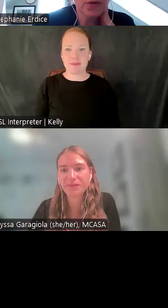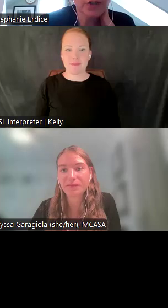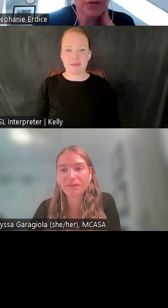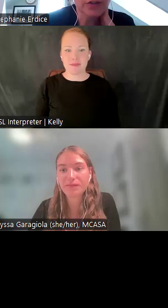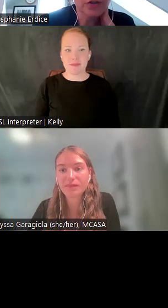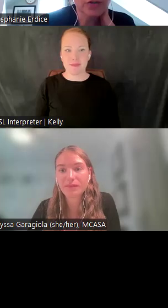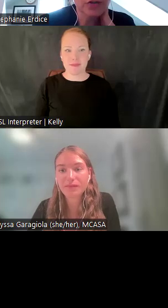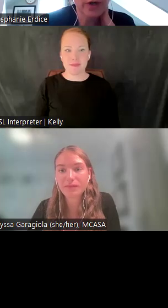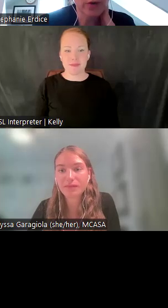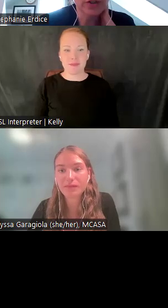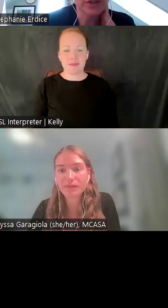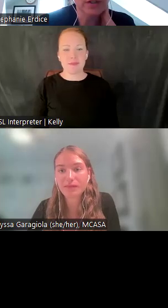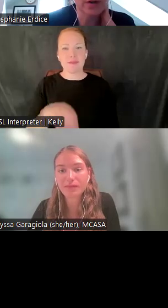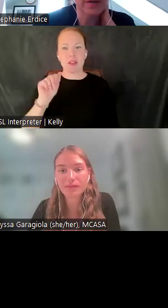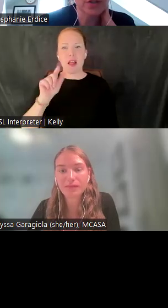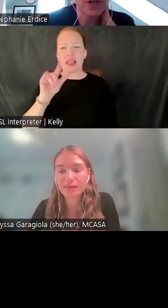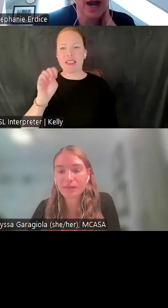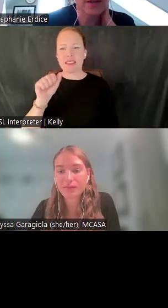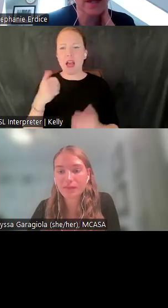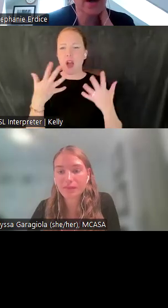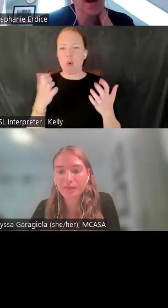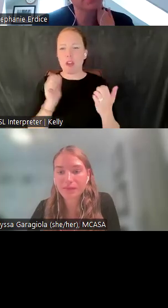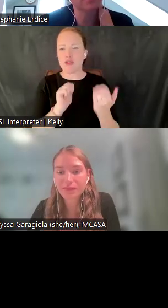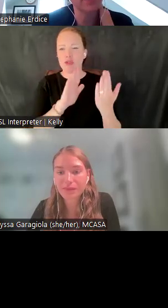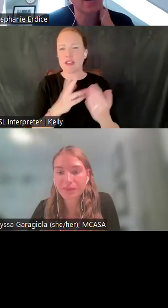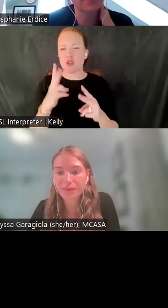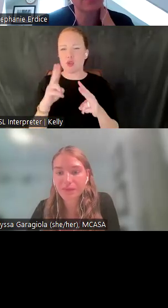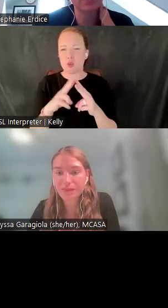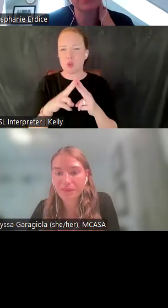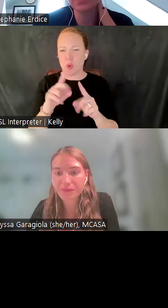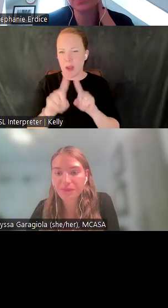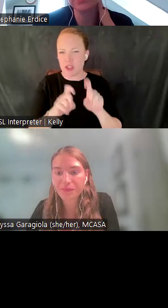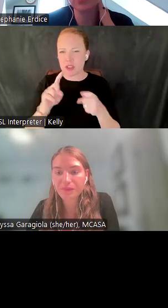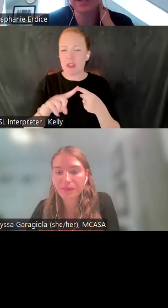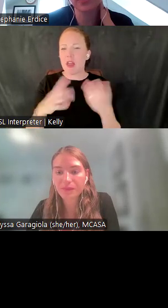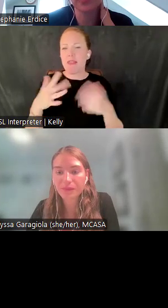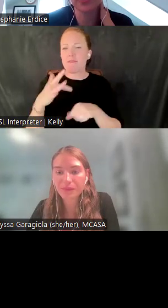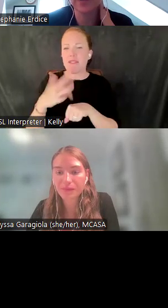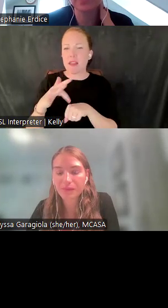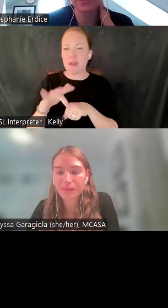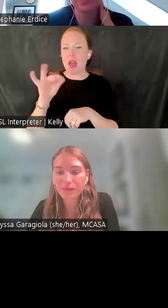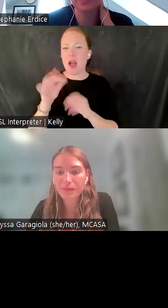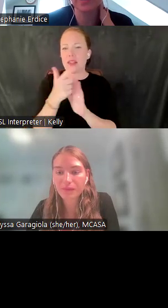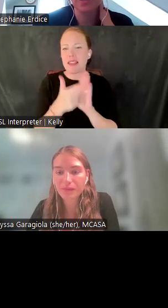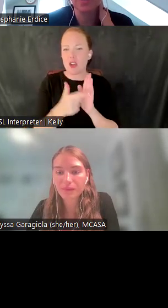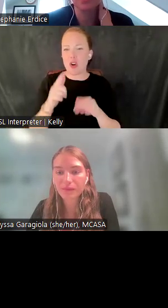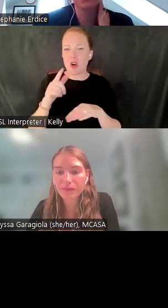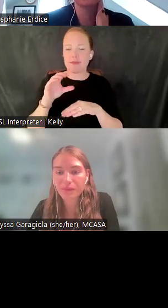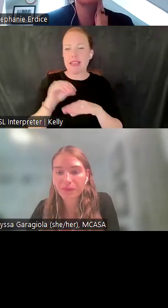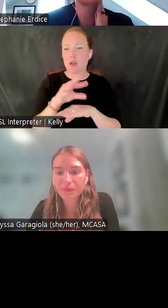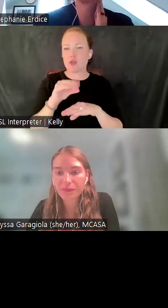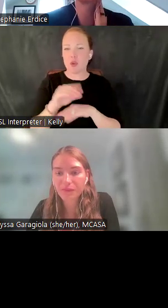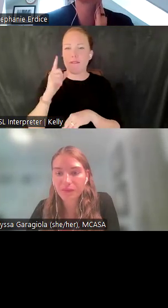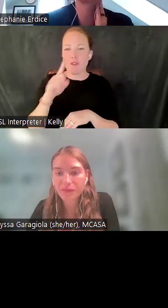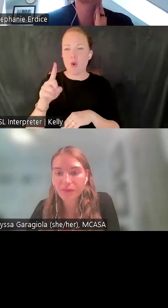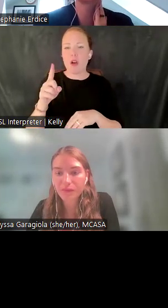Alyssa, I did want to address two quick questions that were in the chat. Tara asked about the availability of legal counsel for survivors handling